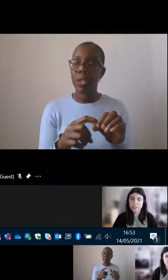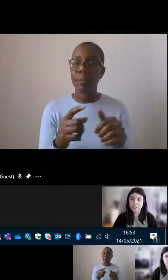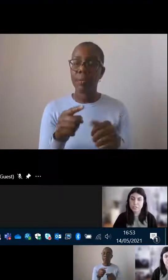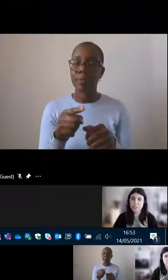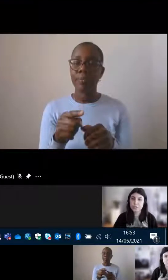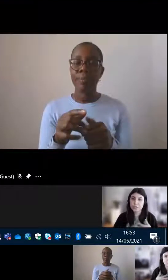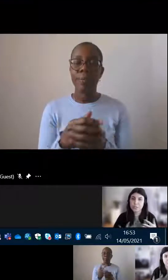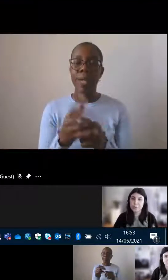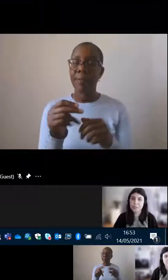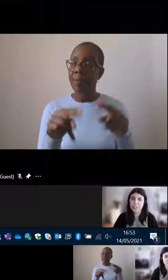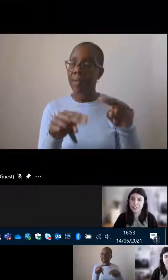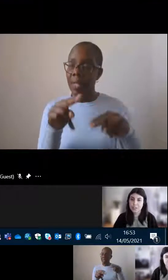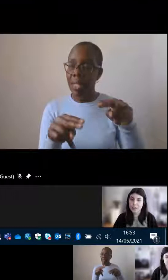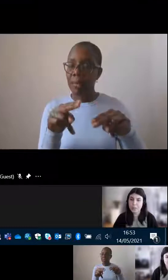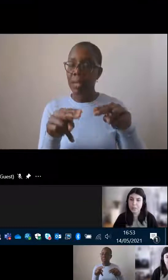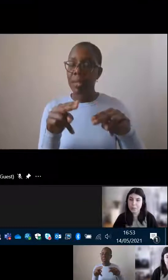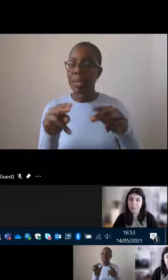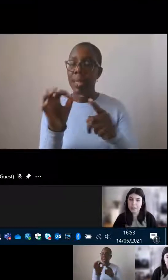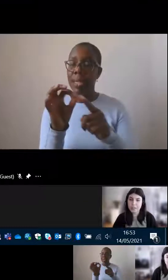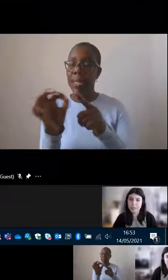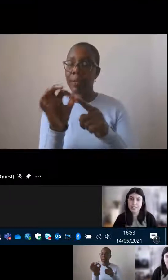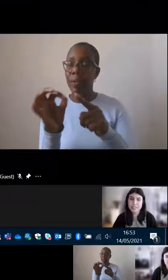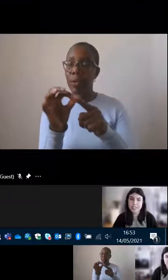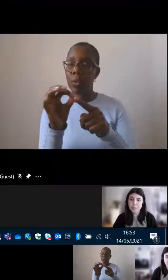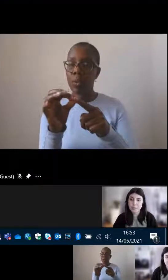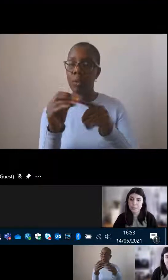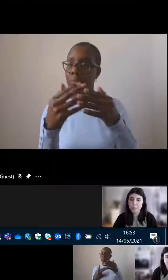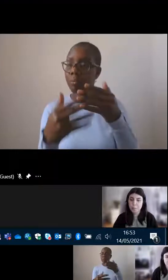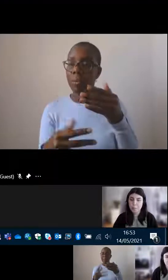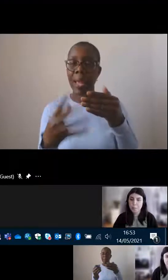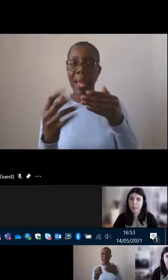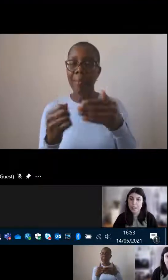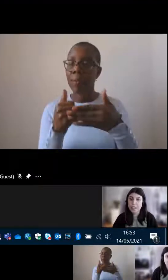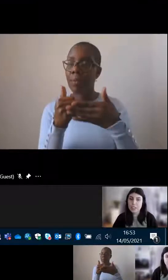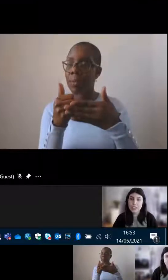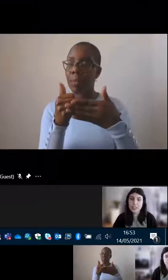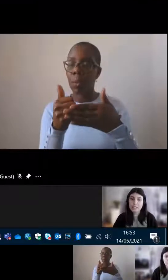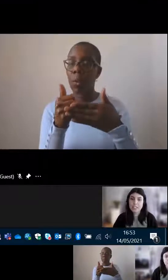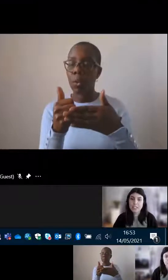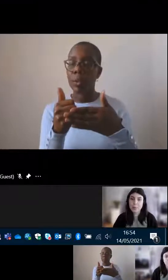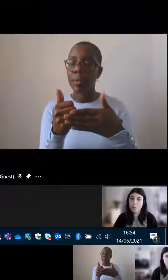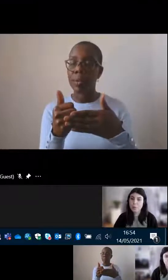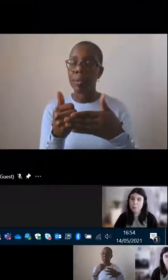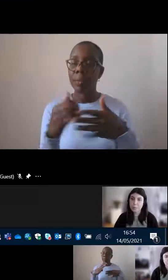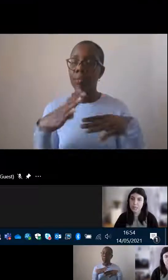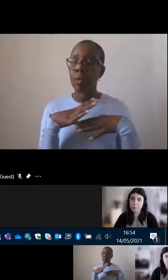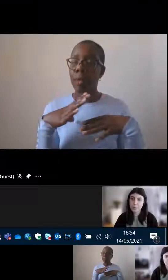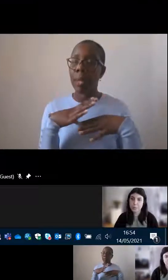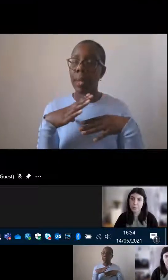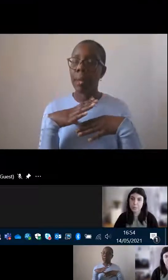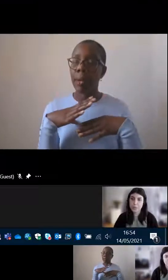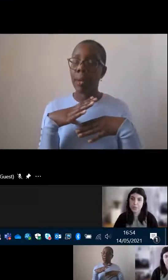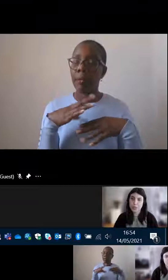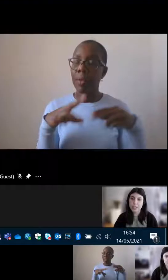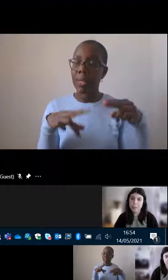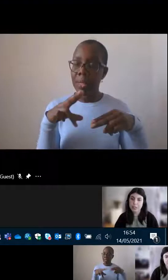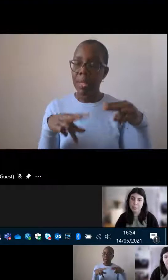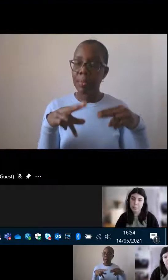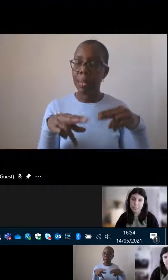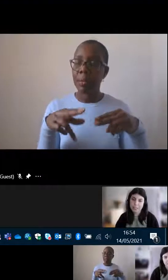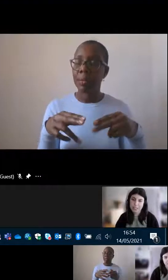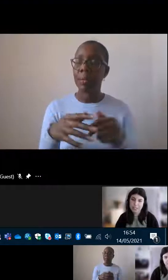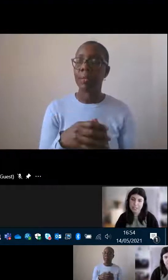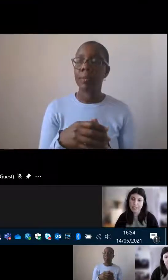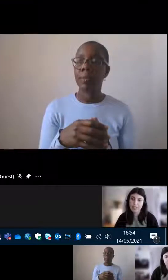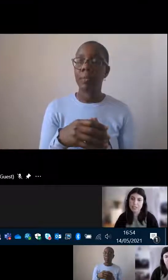also support with that as well, preparing for assessment. And you can find out more about Our Newham Work by going